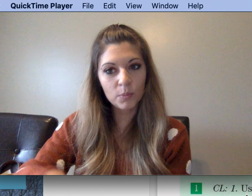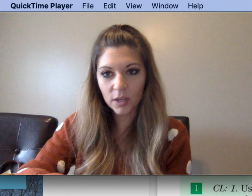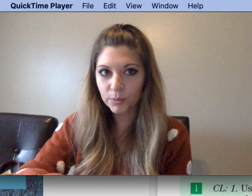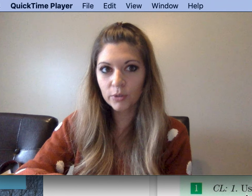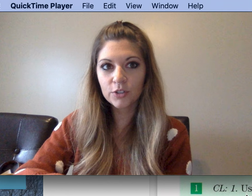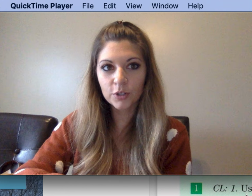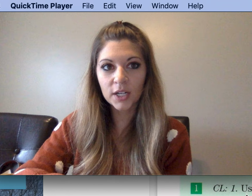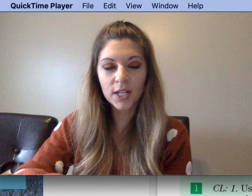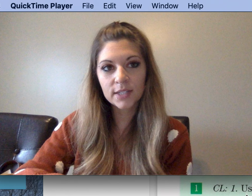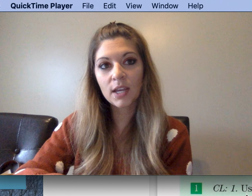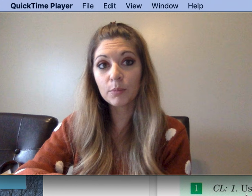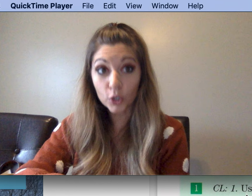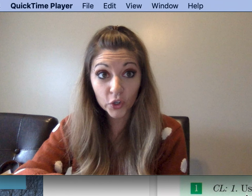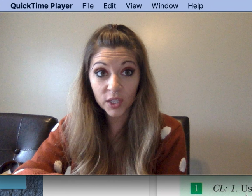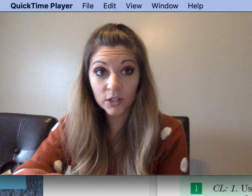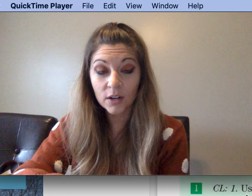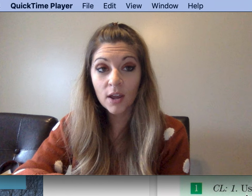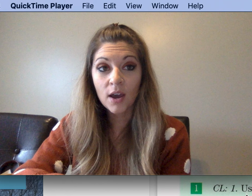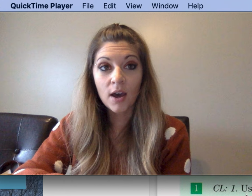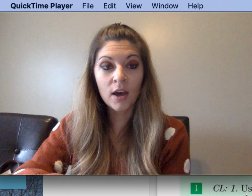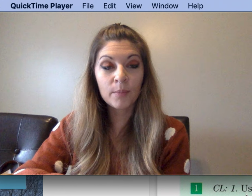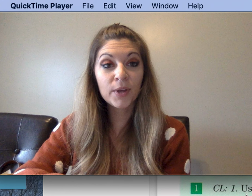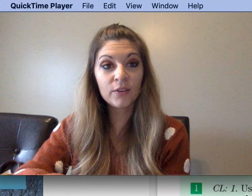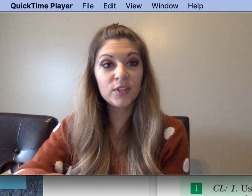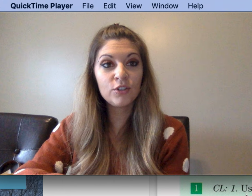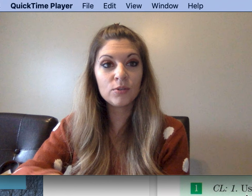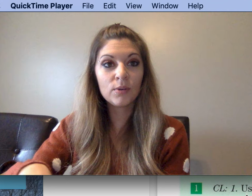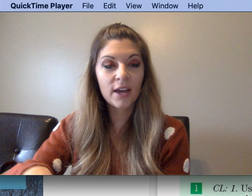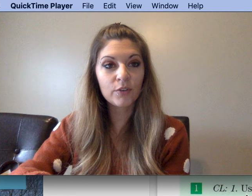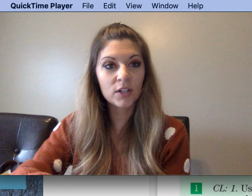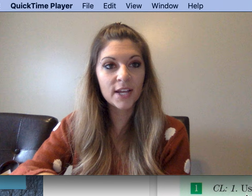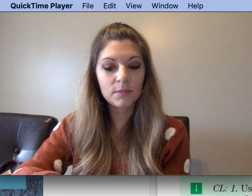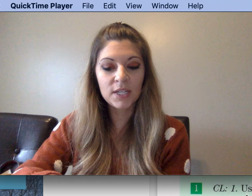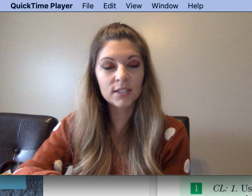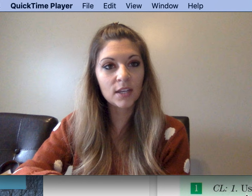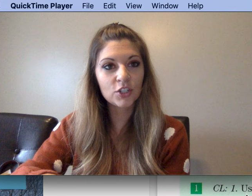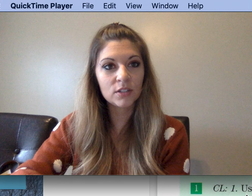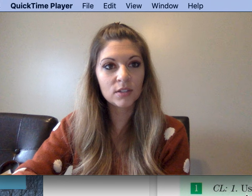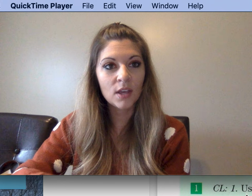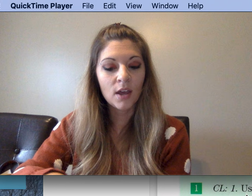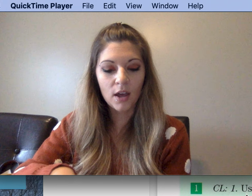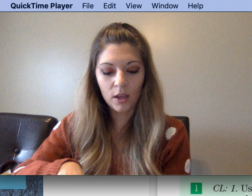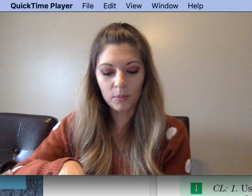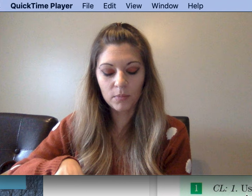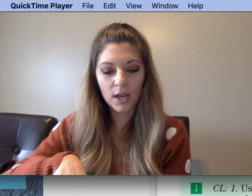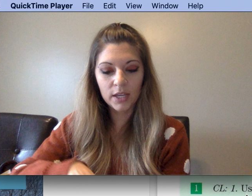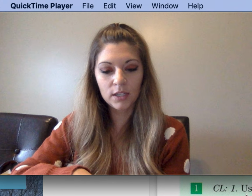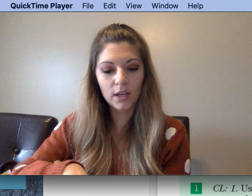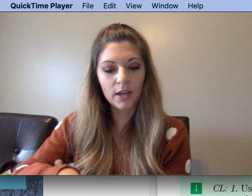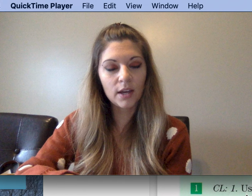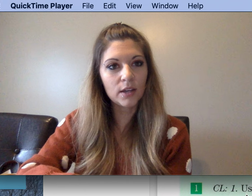Things will be uploaded during class time or earlier. But if we do have our class meeting sessions,